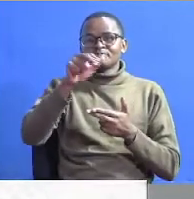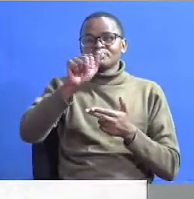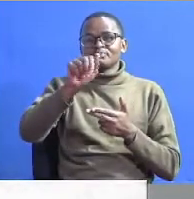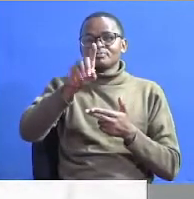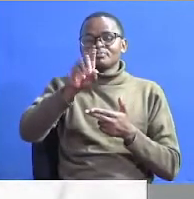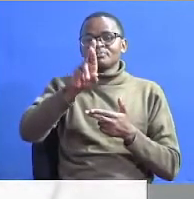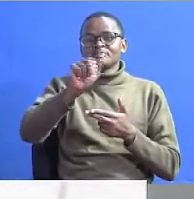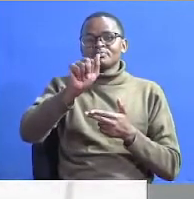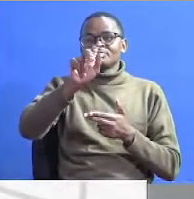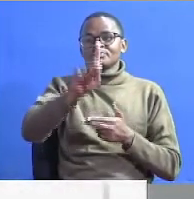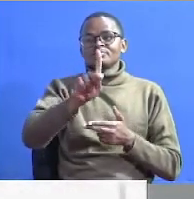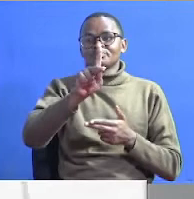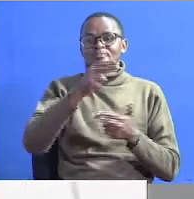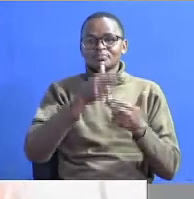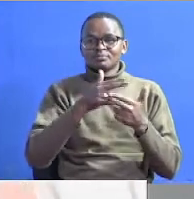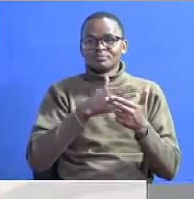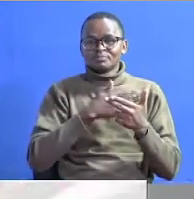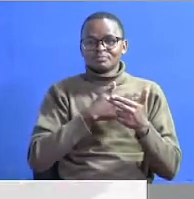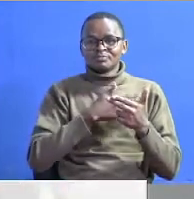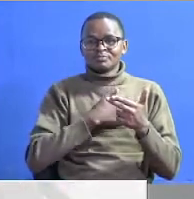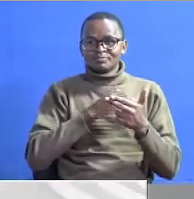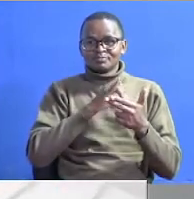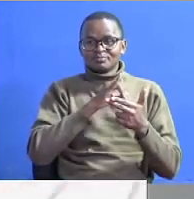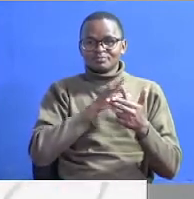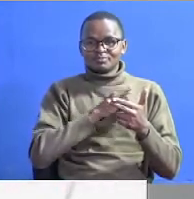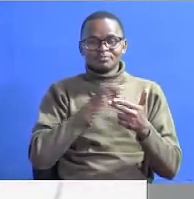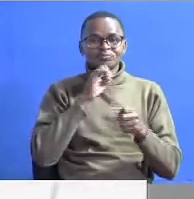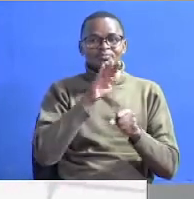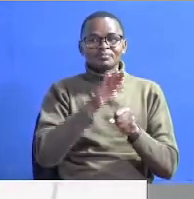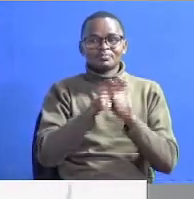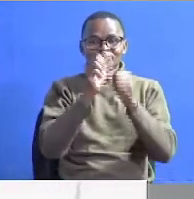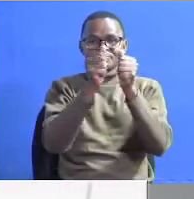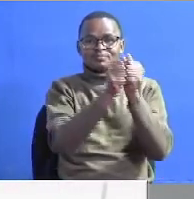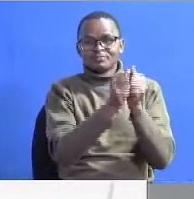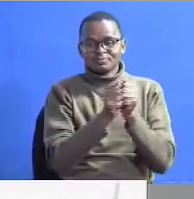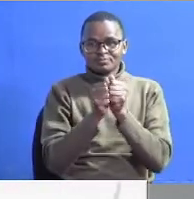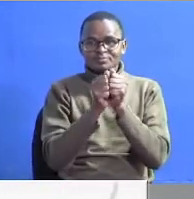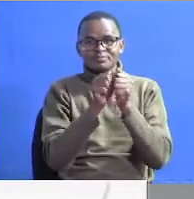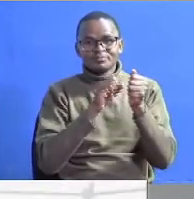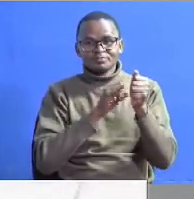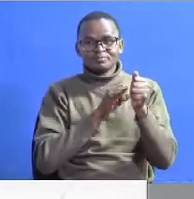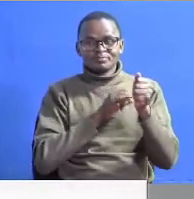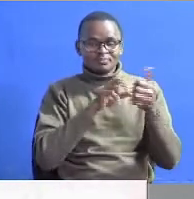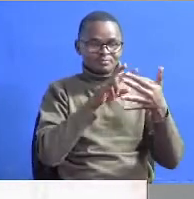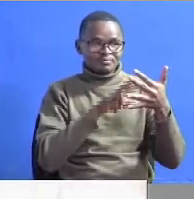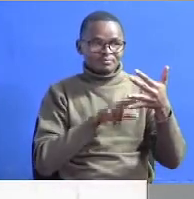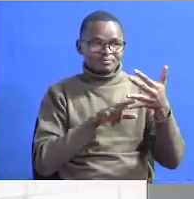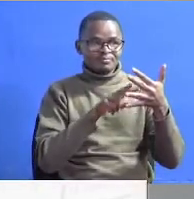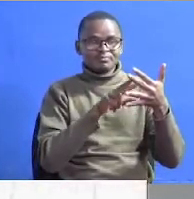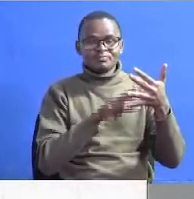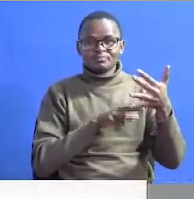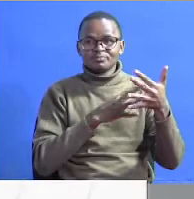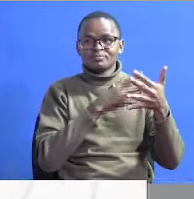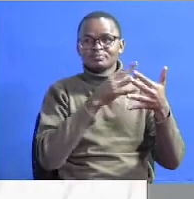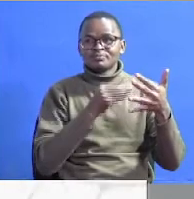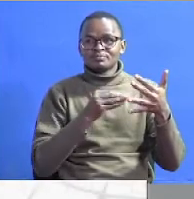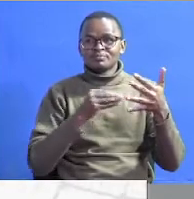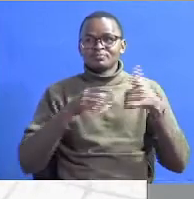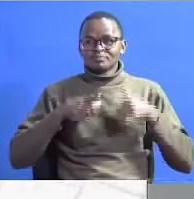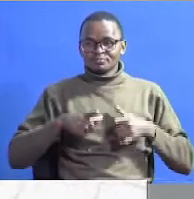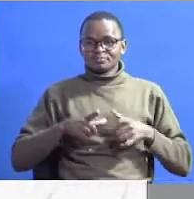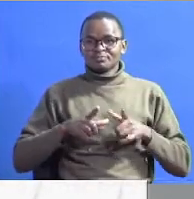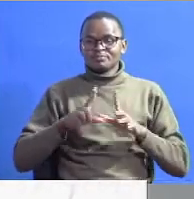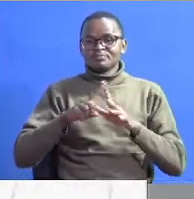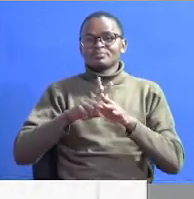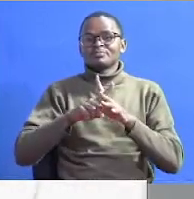Kosgei. That is my name, which I pride myself with. Now, I have studied, and let us first